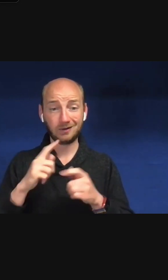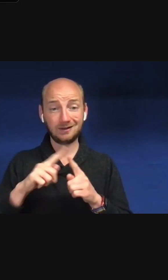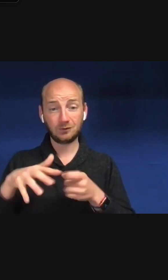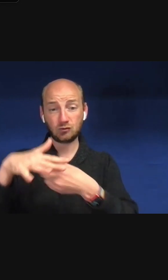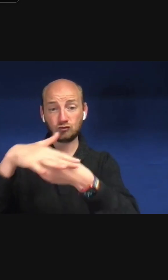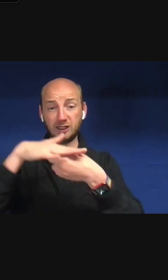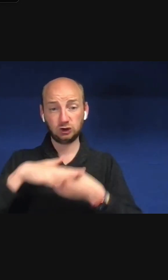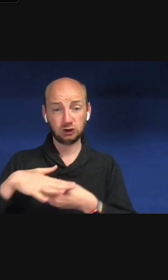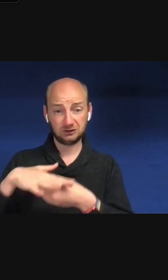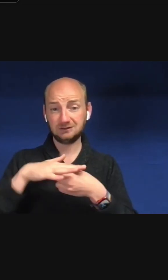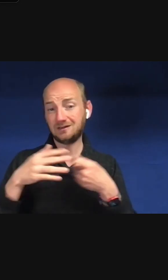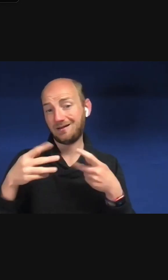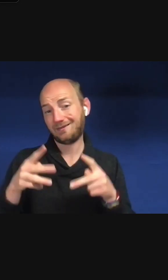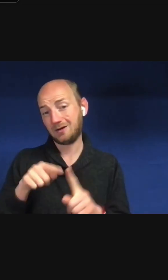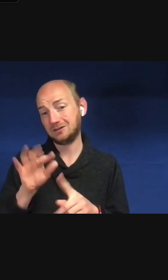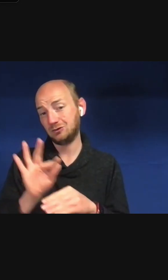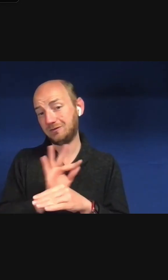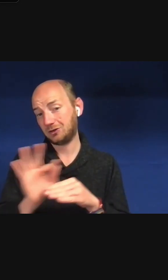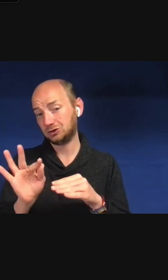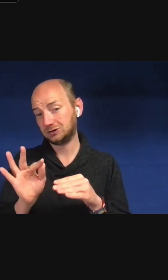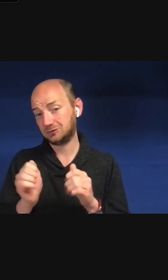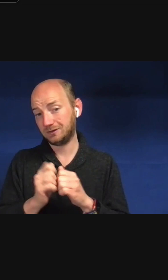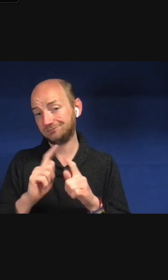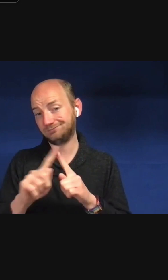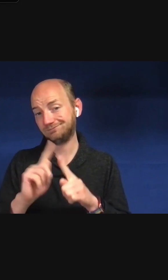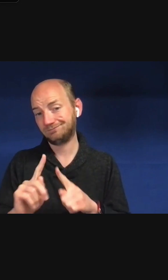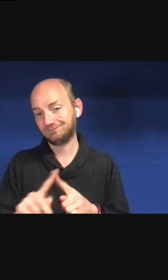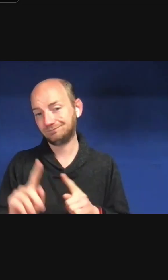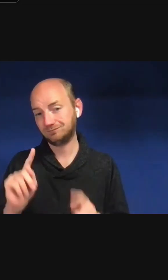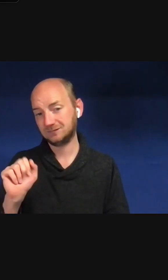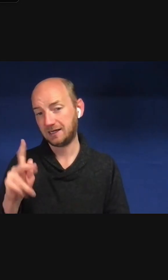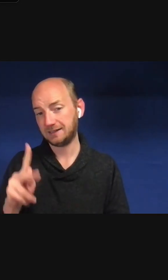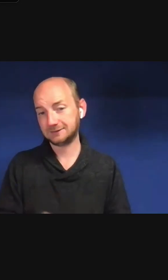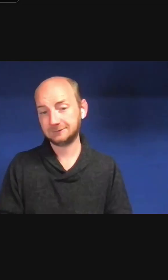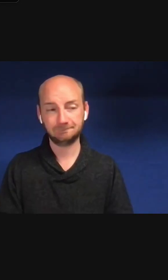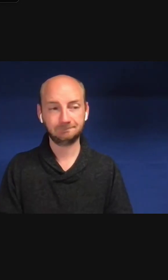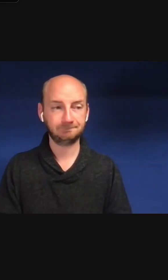its function across different tasks.